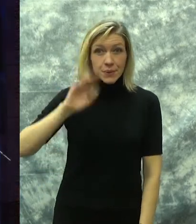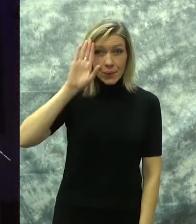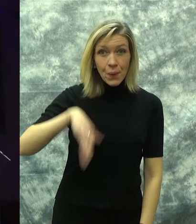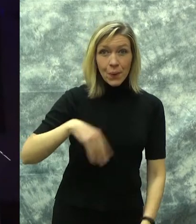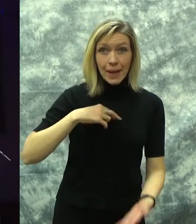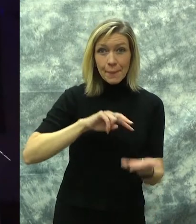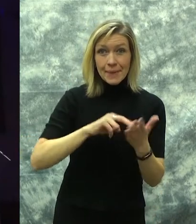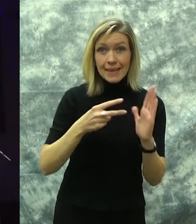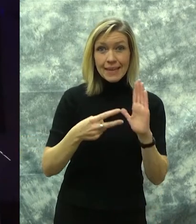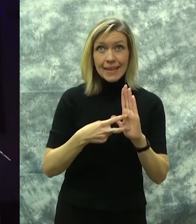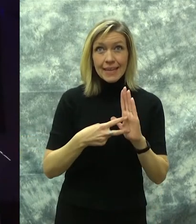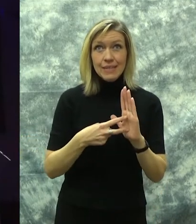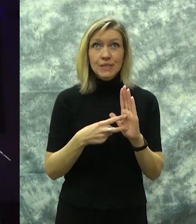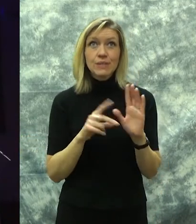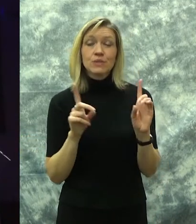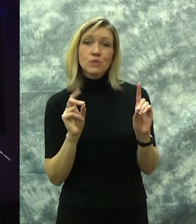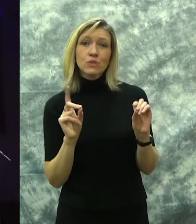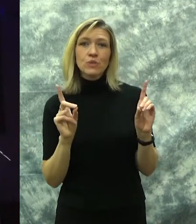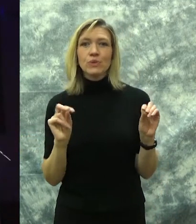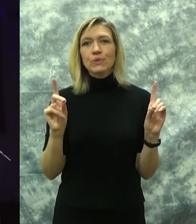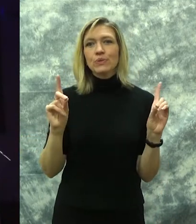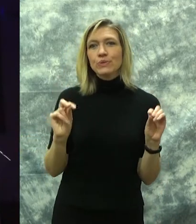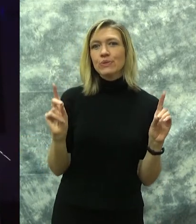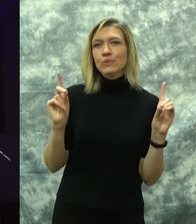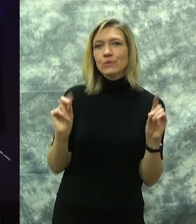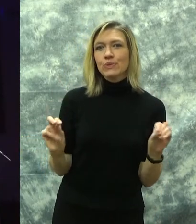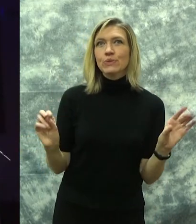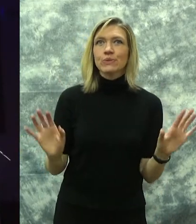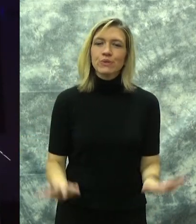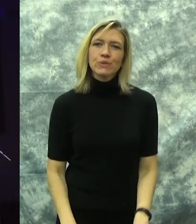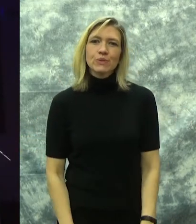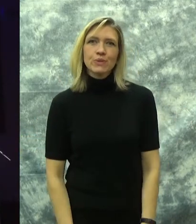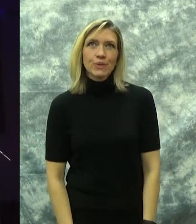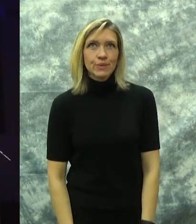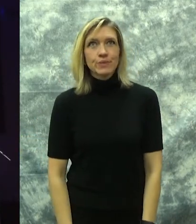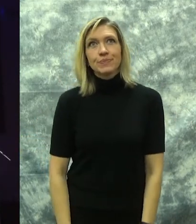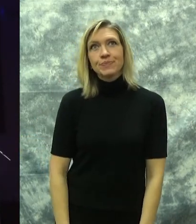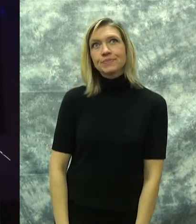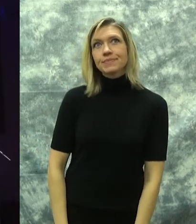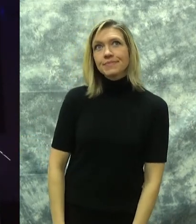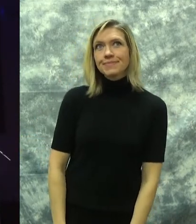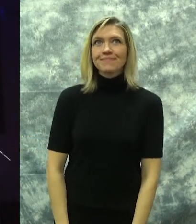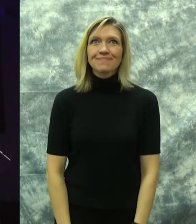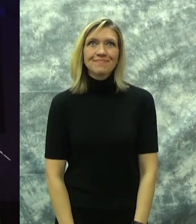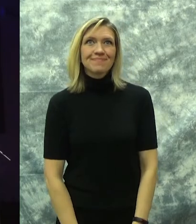Do do do do do do do.